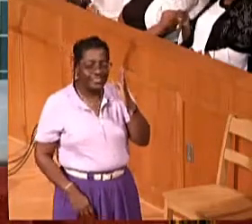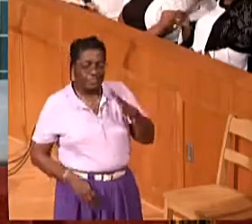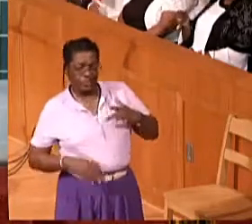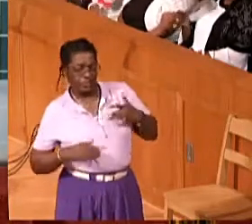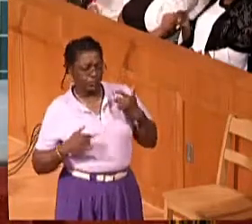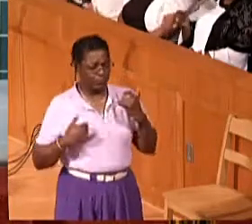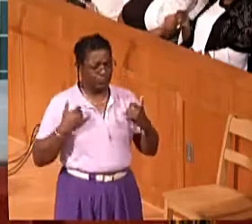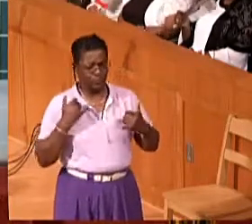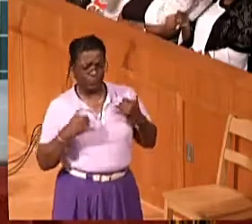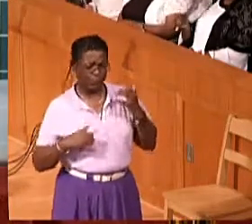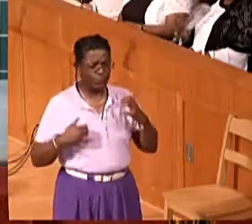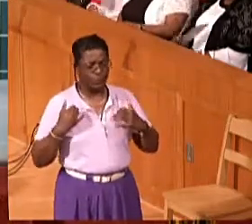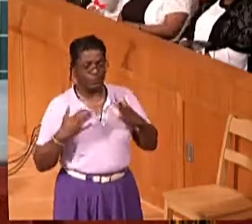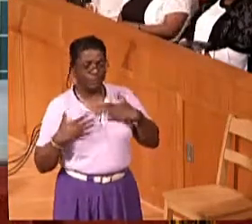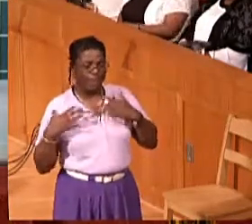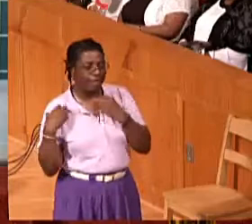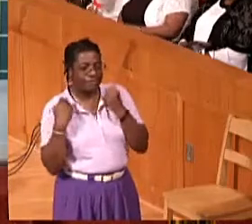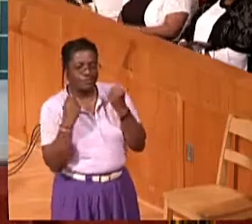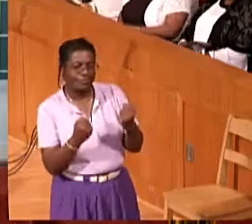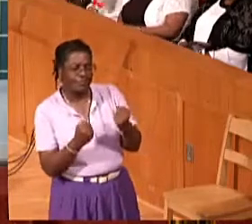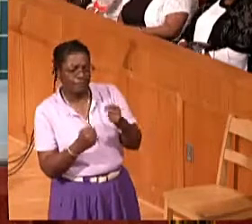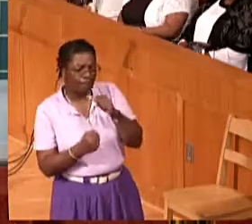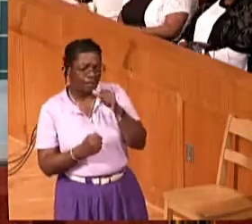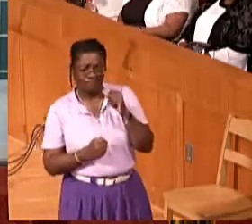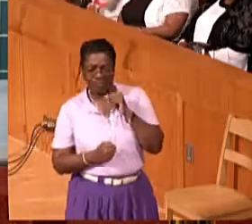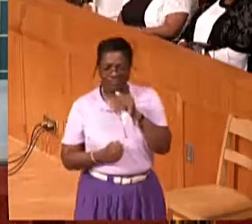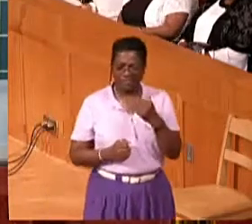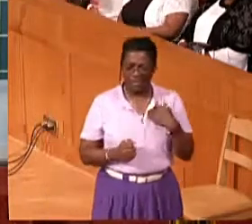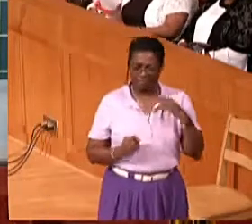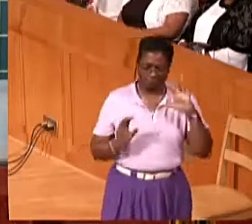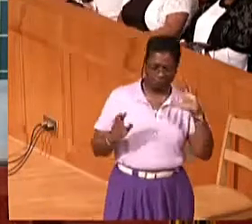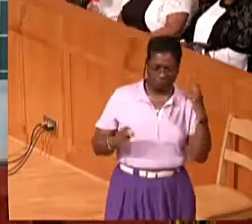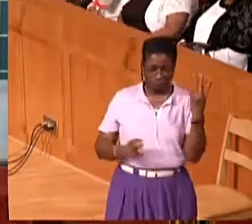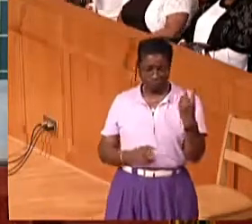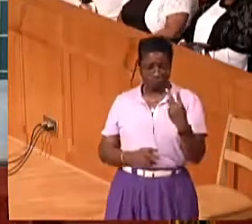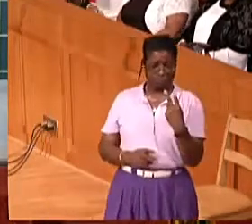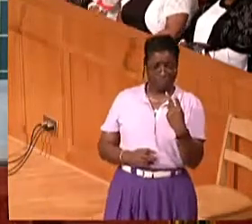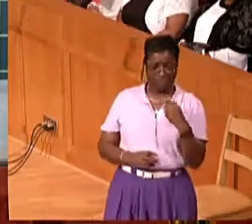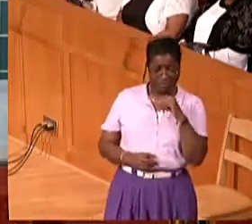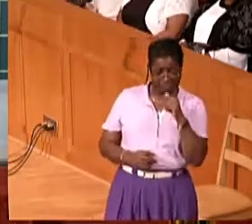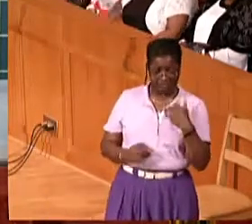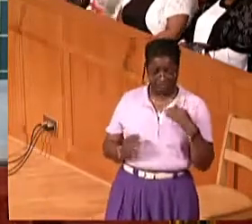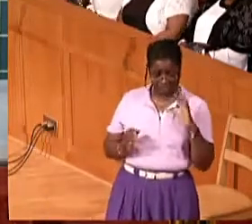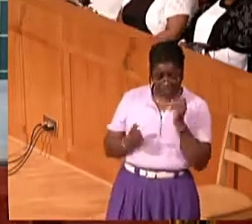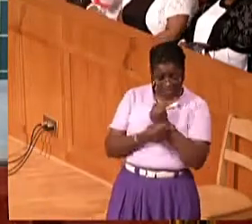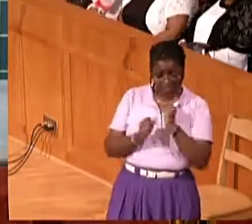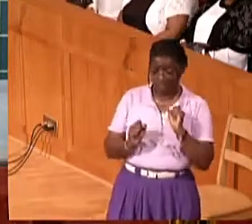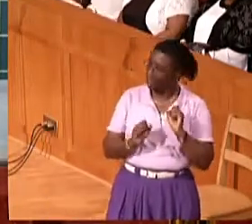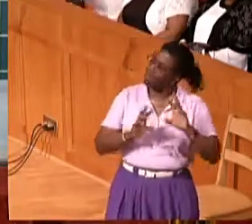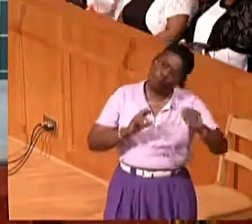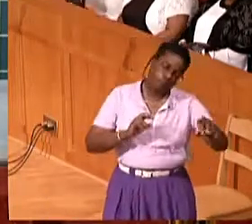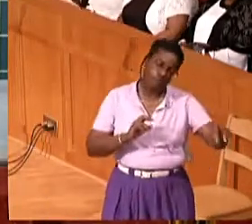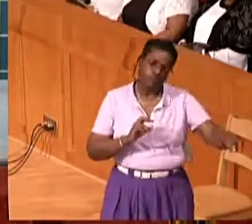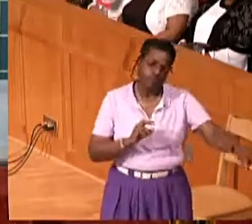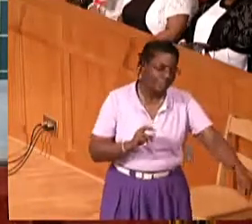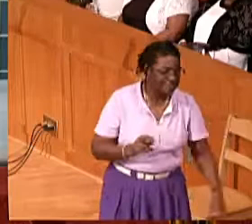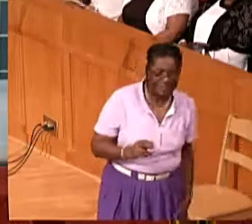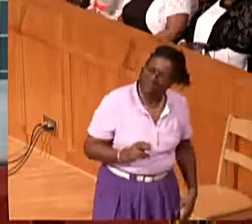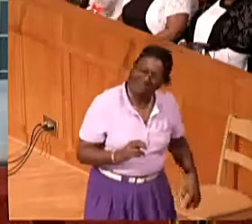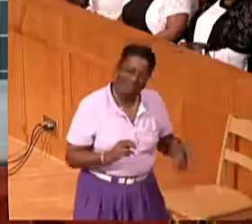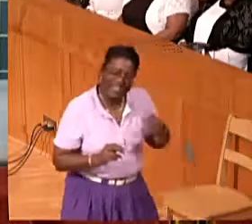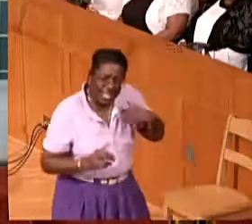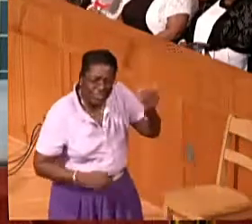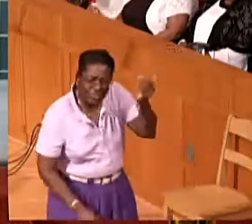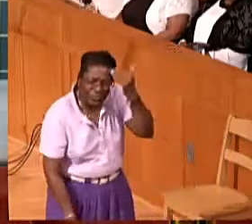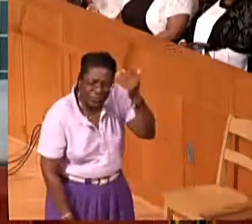look like I'm pompous and pious. I don't have to look like I'm saved. I just be saved. I don't have